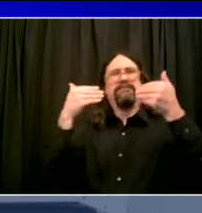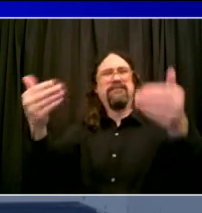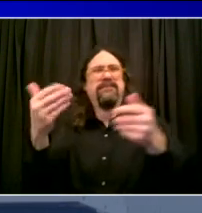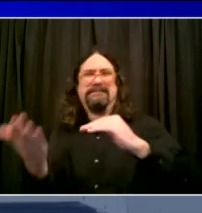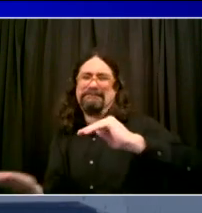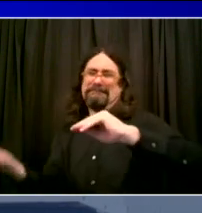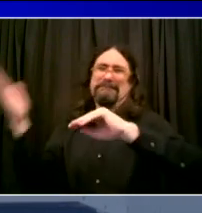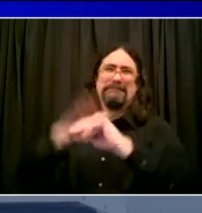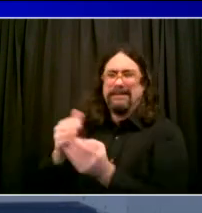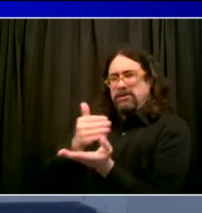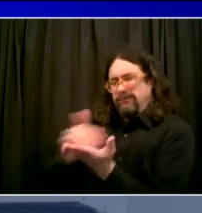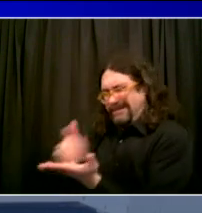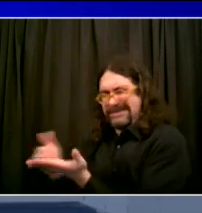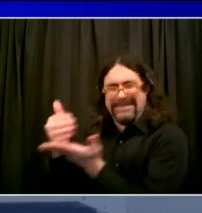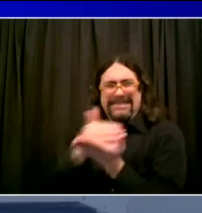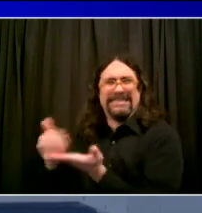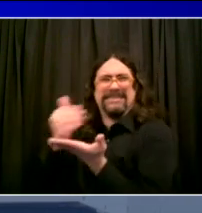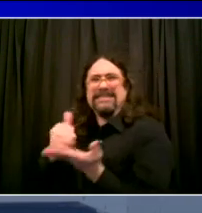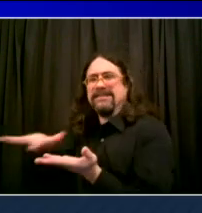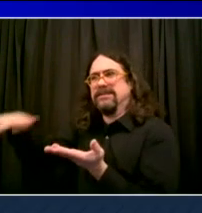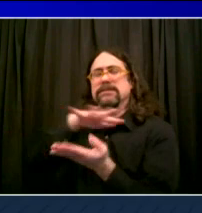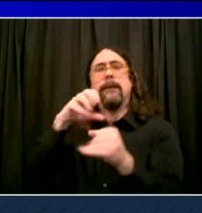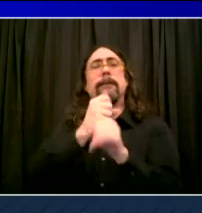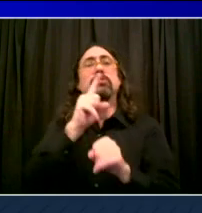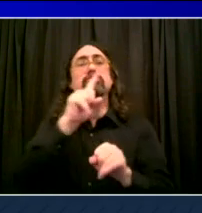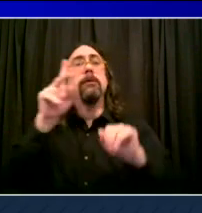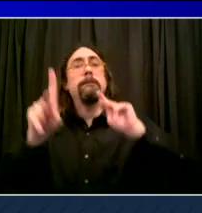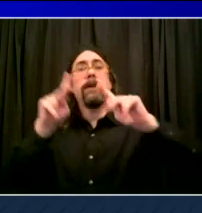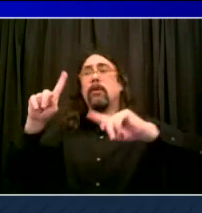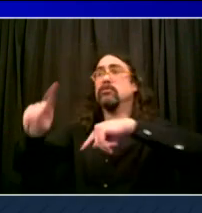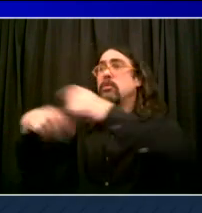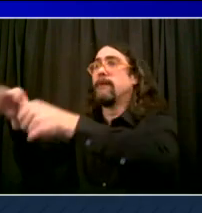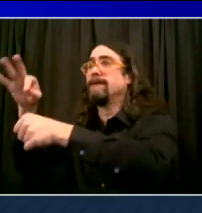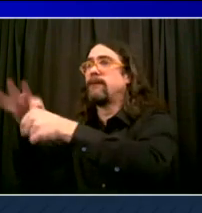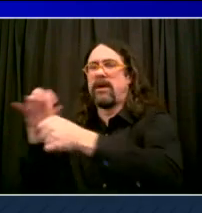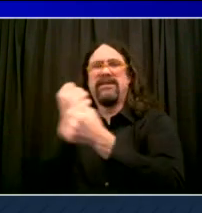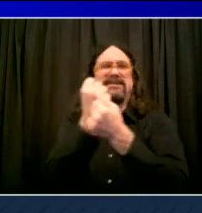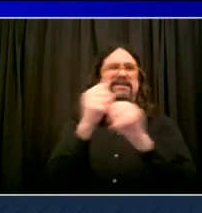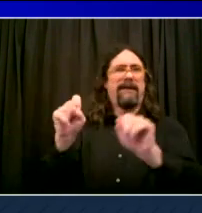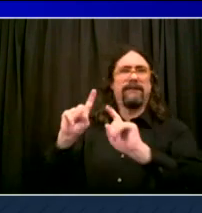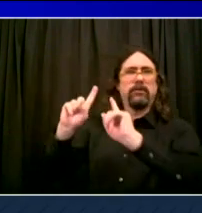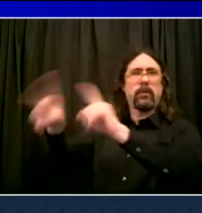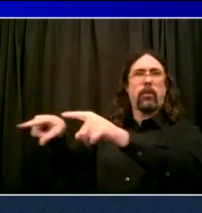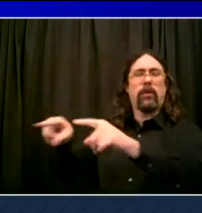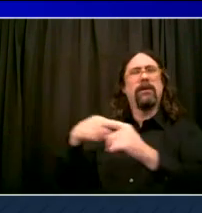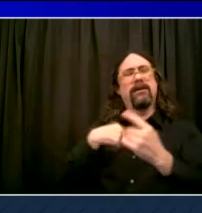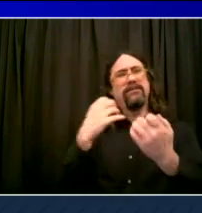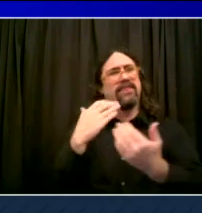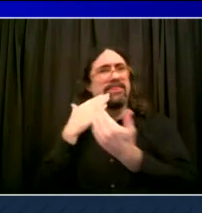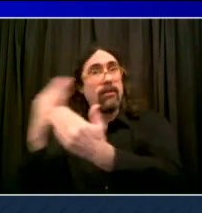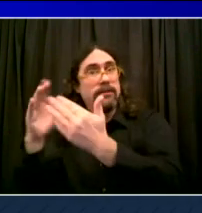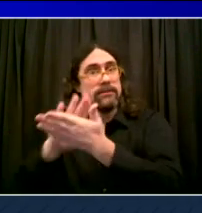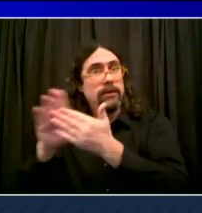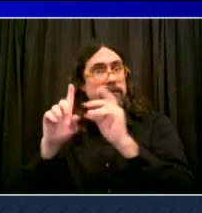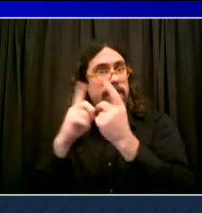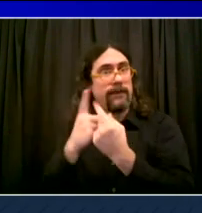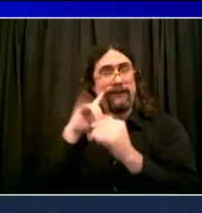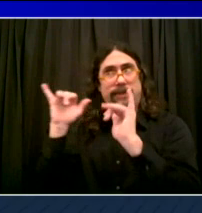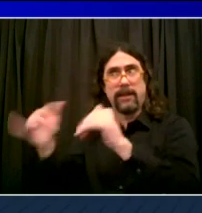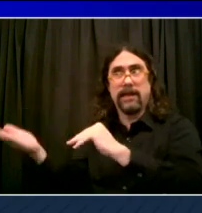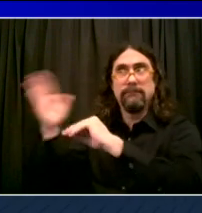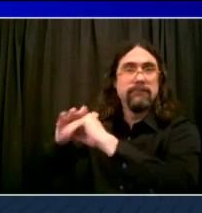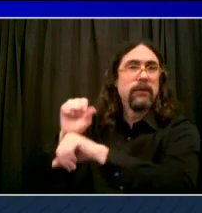that district in Queens. Okay, indicators today. Number one, daily number of people admitted to New York City hospitals for